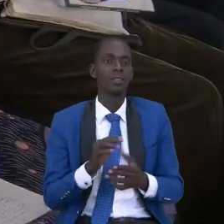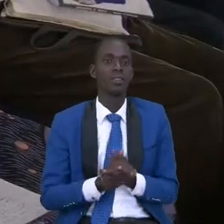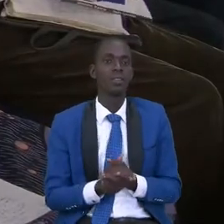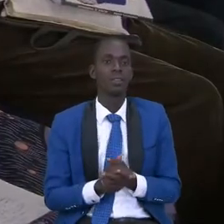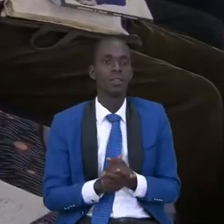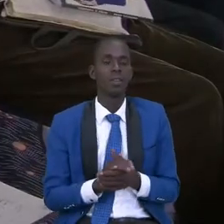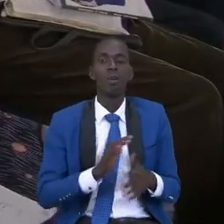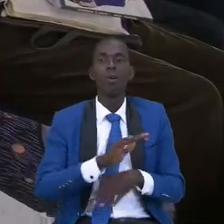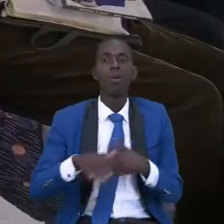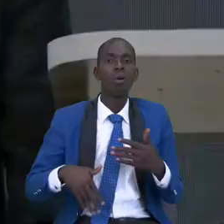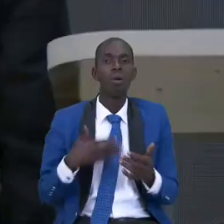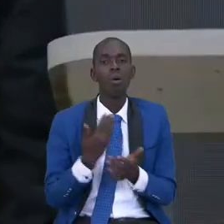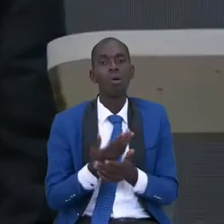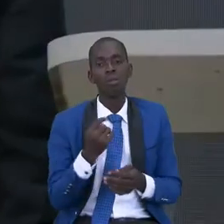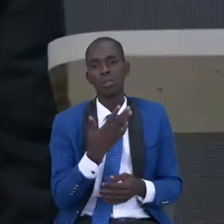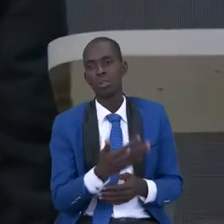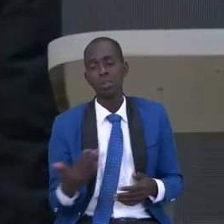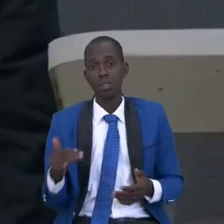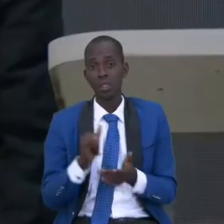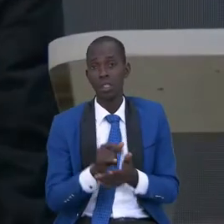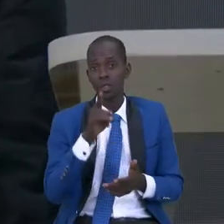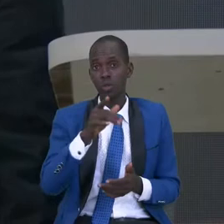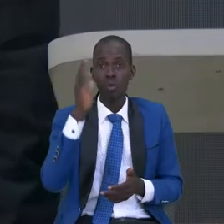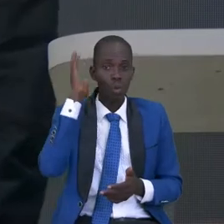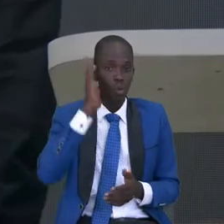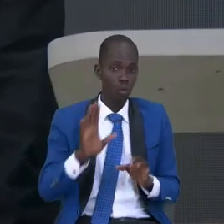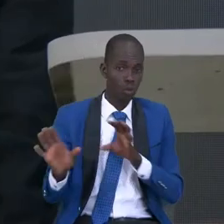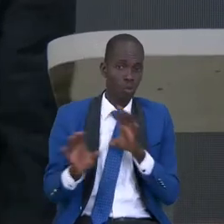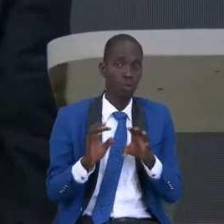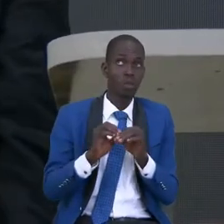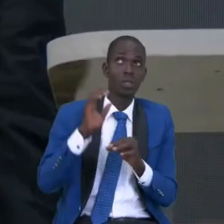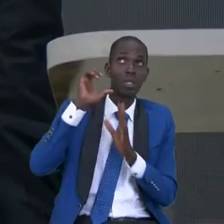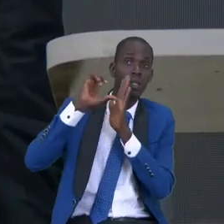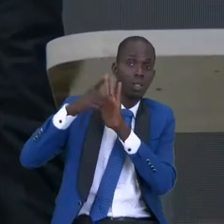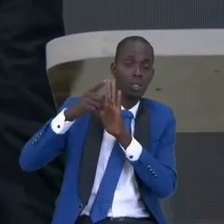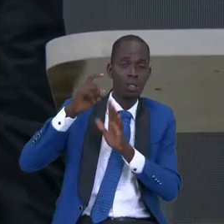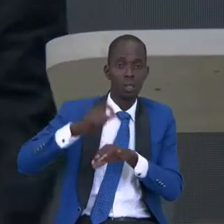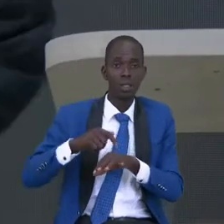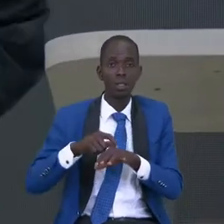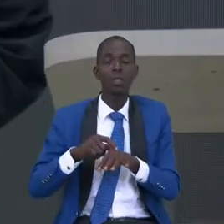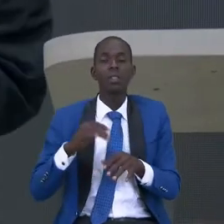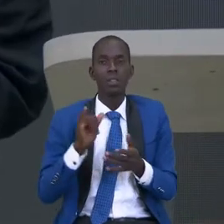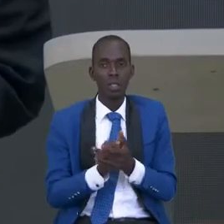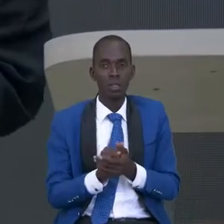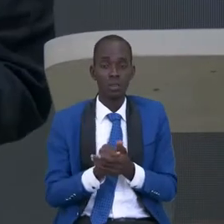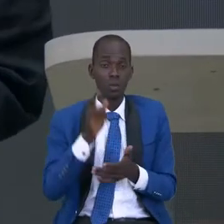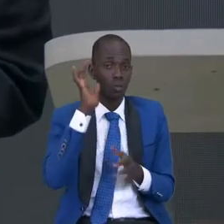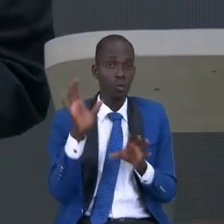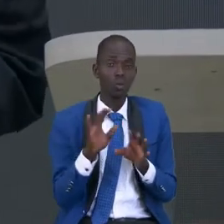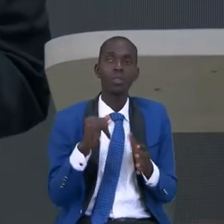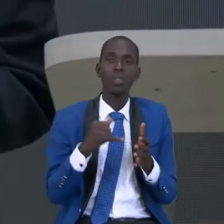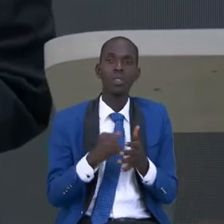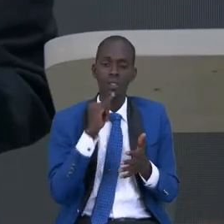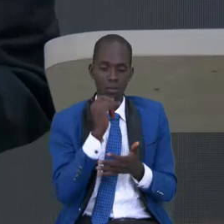Yeah. All those things you are going to do that have been written down, you must do them. Another person is not going